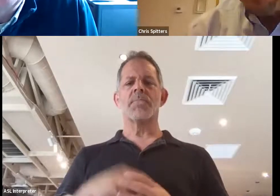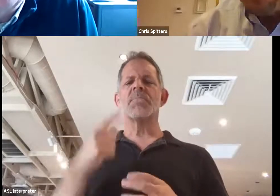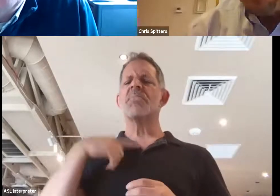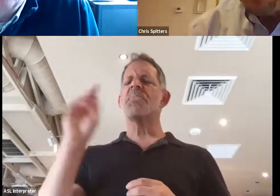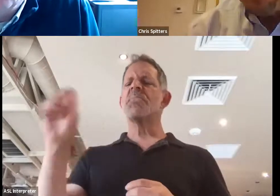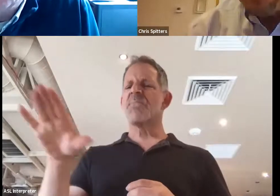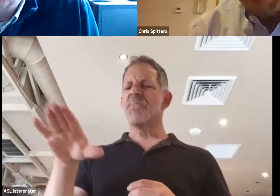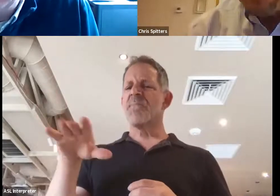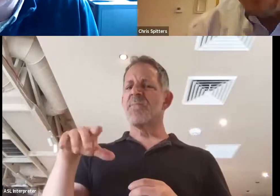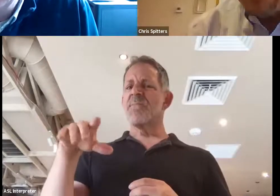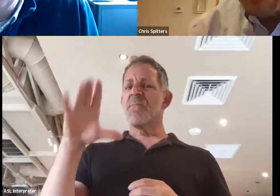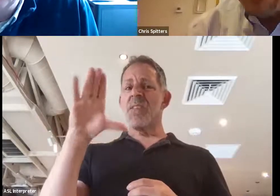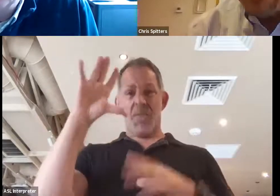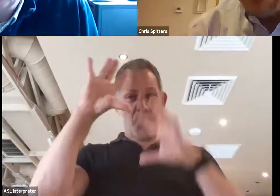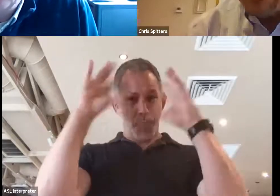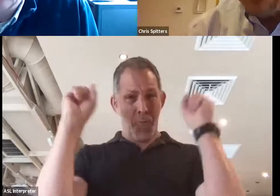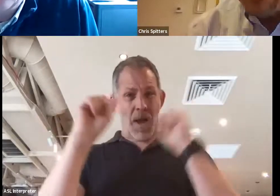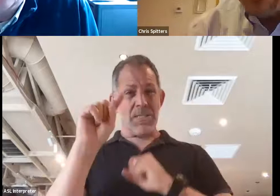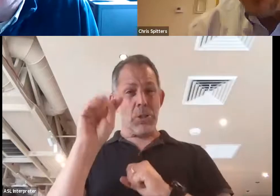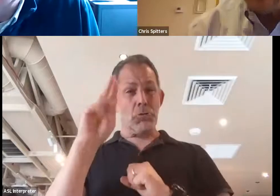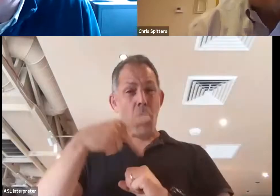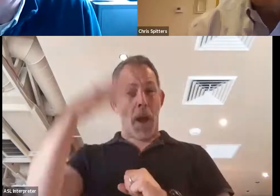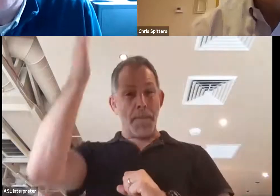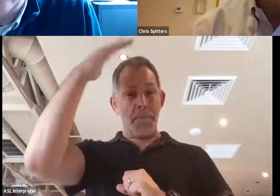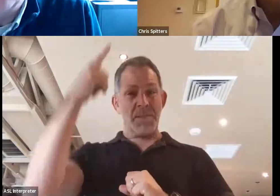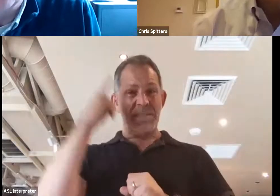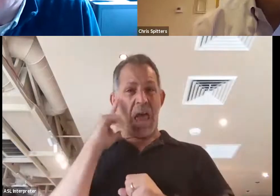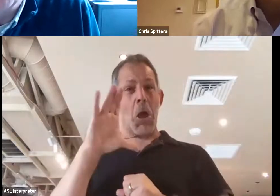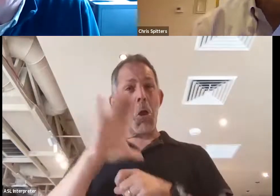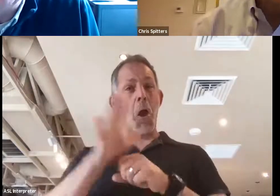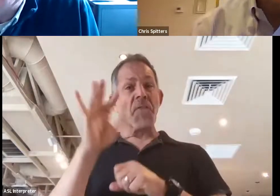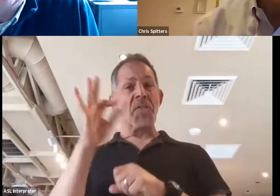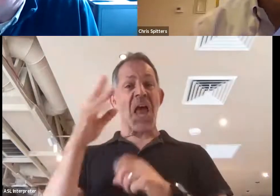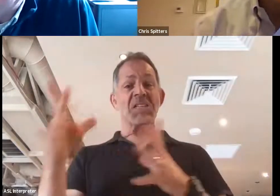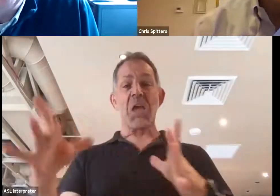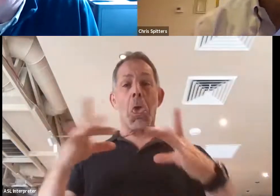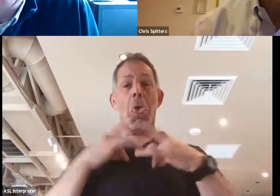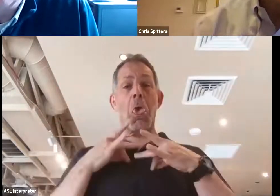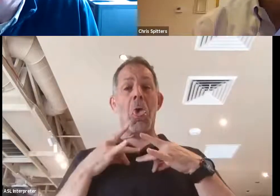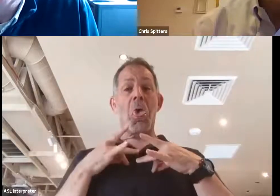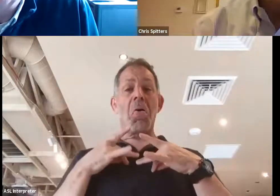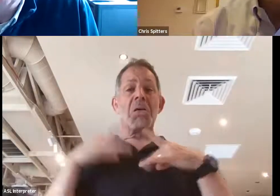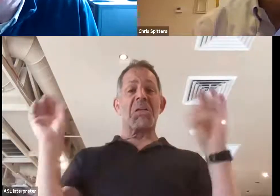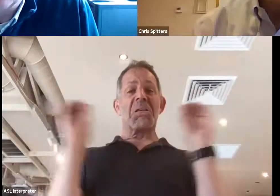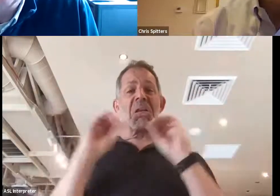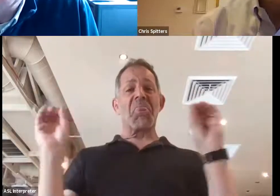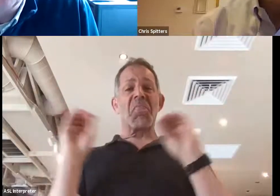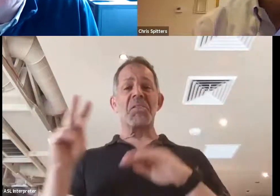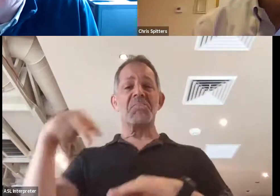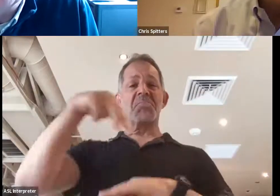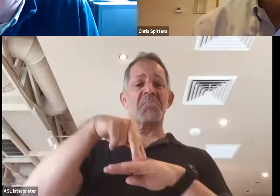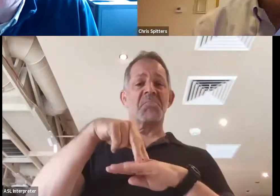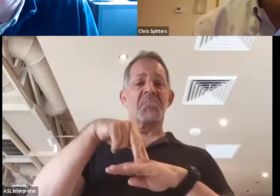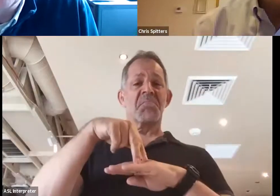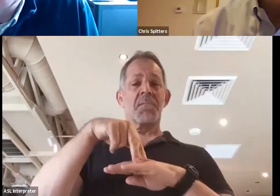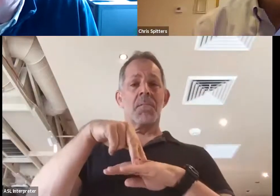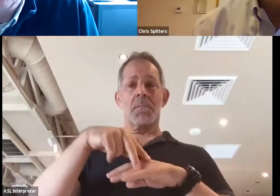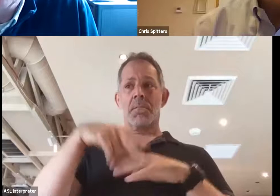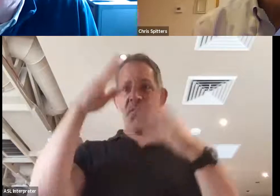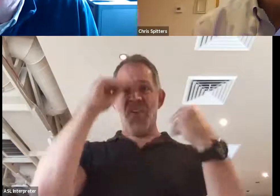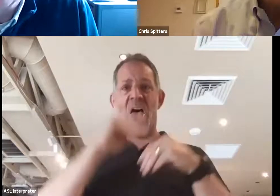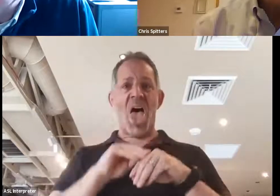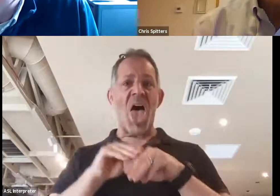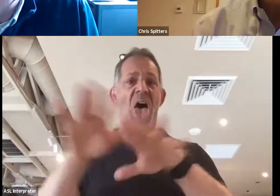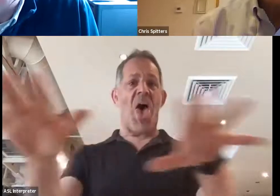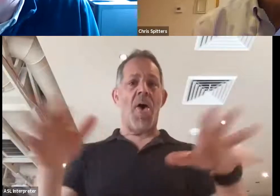is? Well, I think it's obvious to most people. We have over 200,000 people in the United States